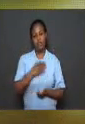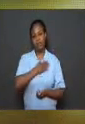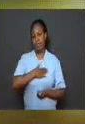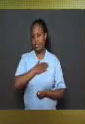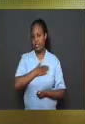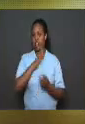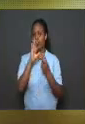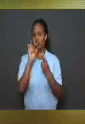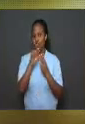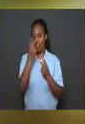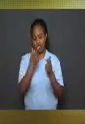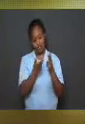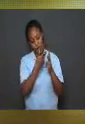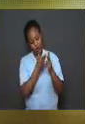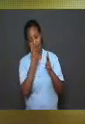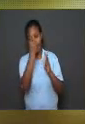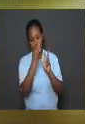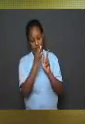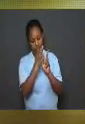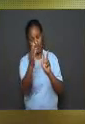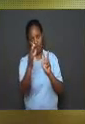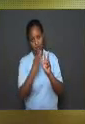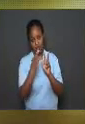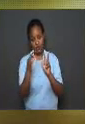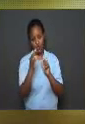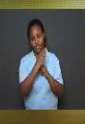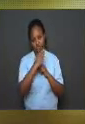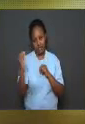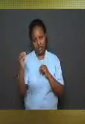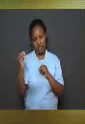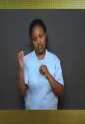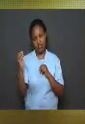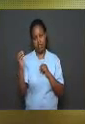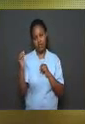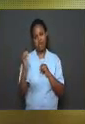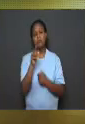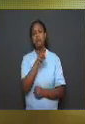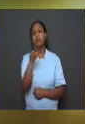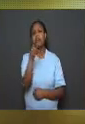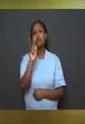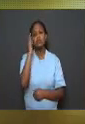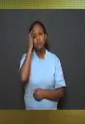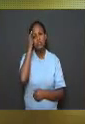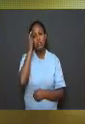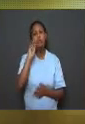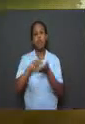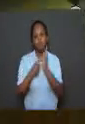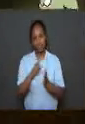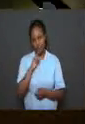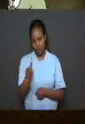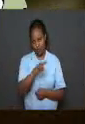Please choose one of these phrases and write down what you think it means.